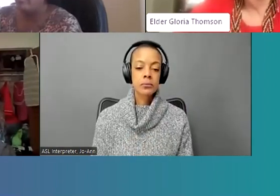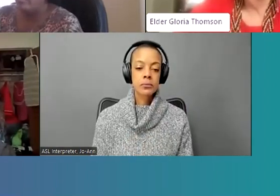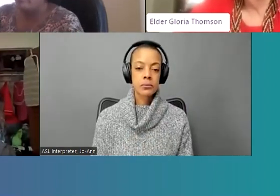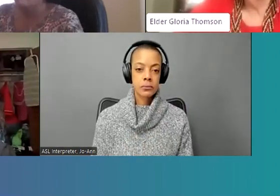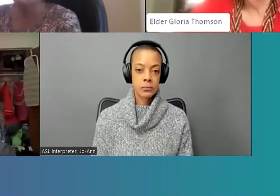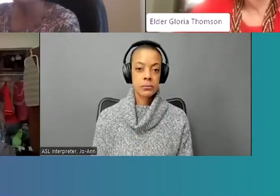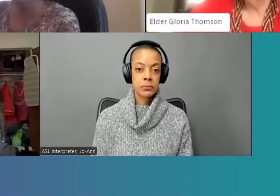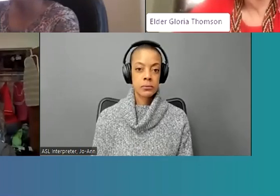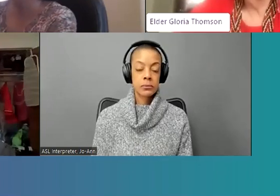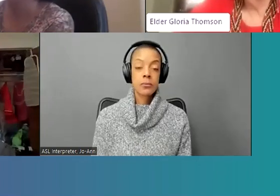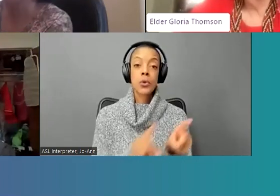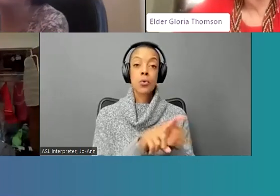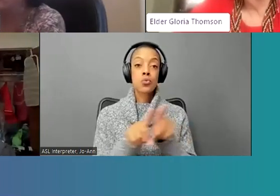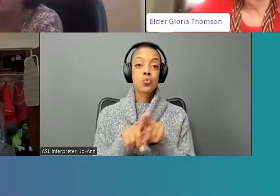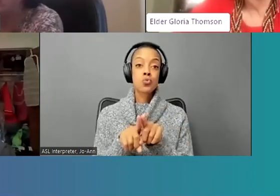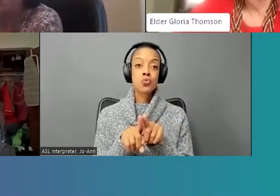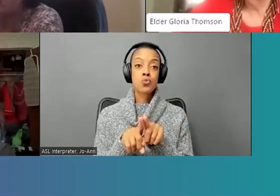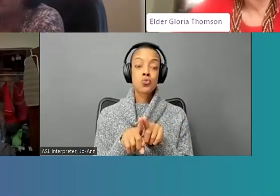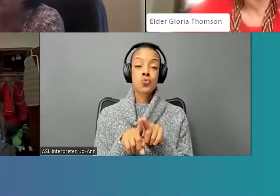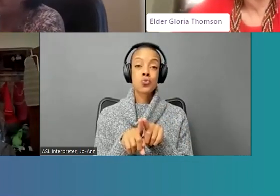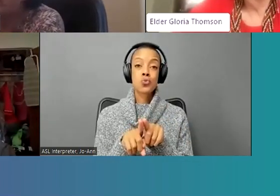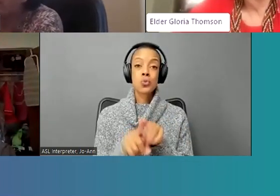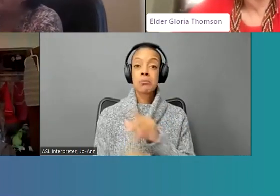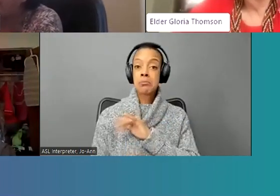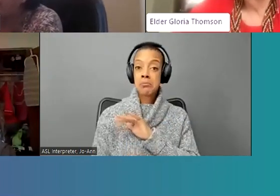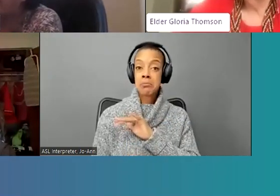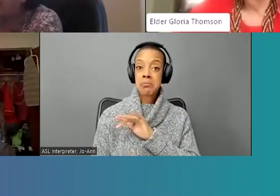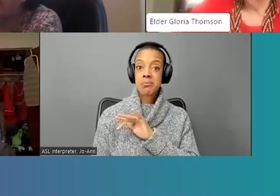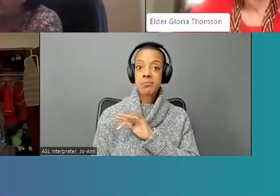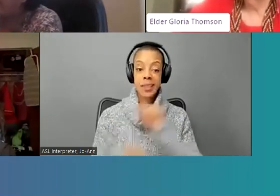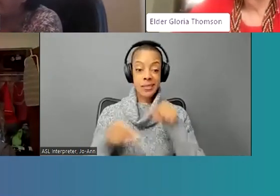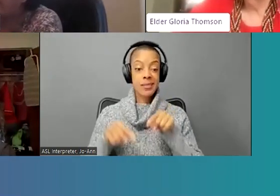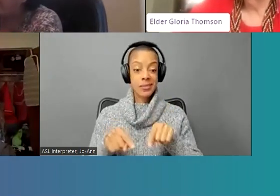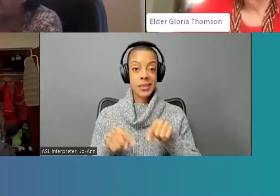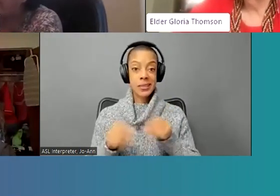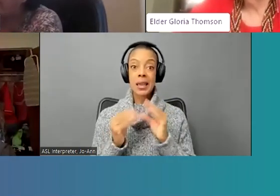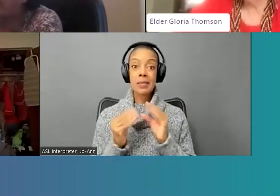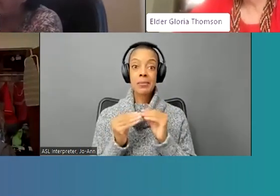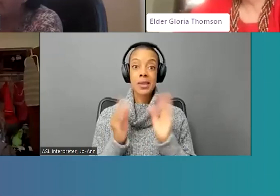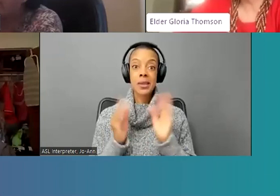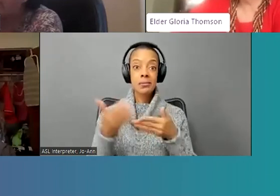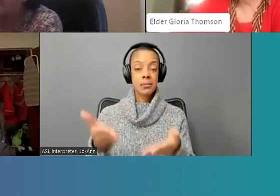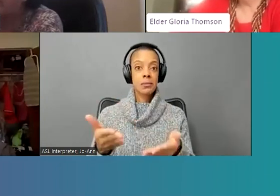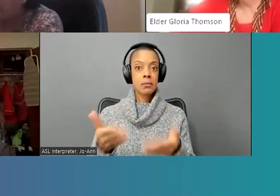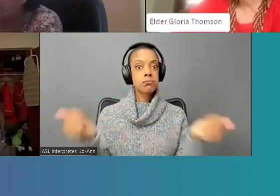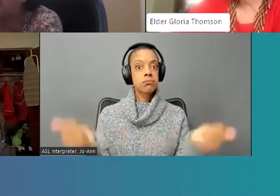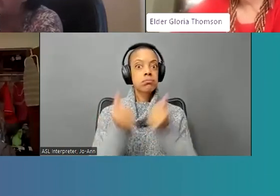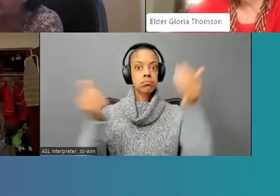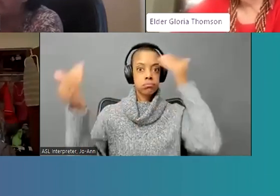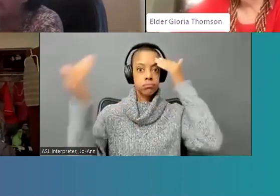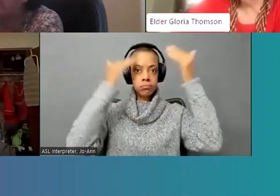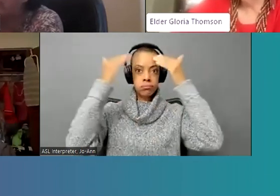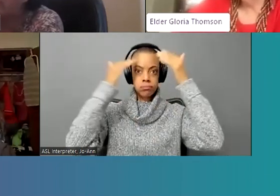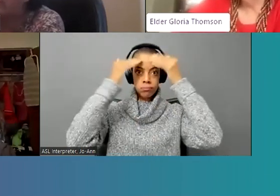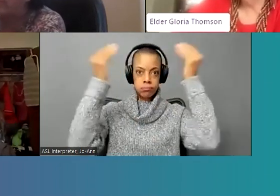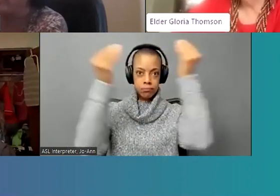great that this webinar is being offered, because there's so much knowledge exchange that needs to happen in